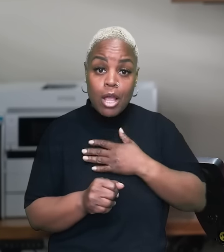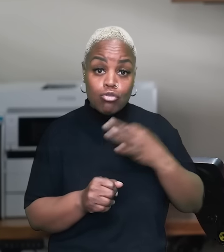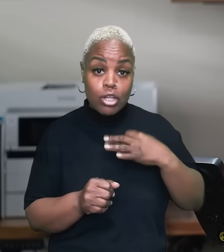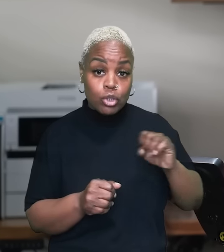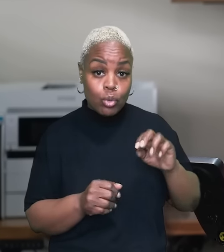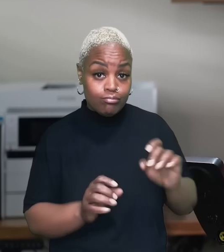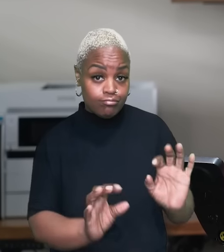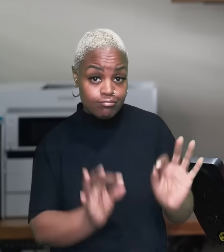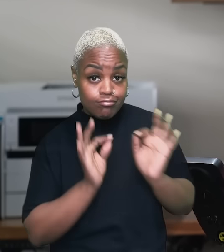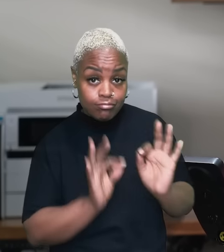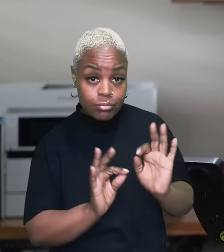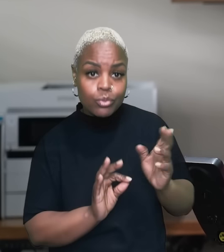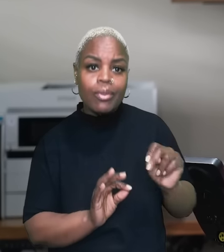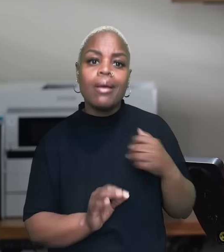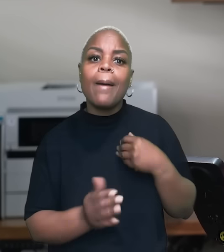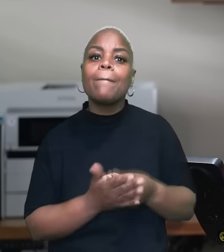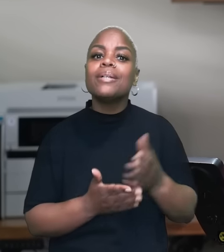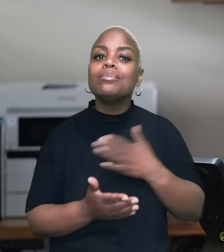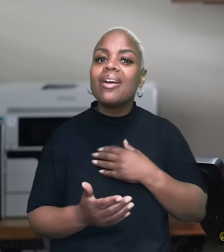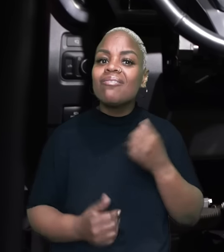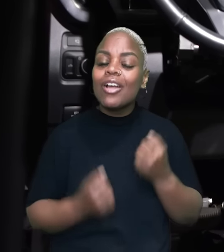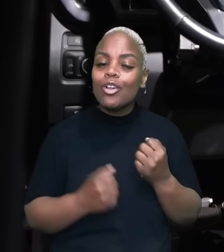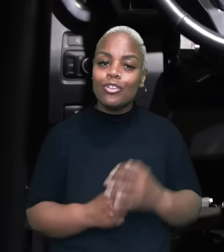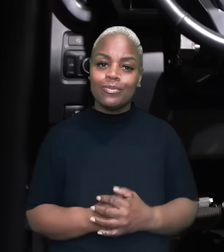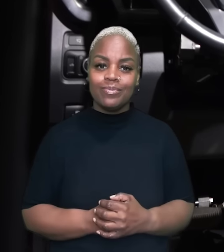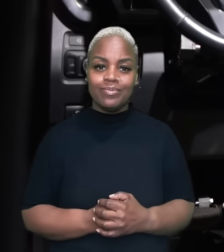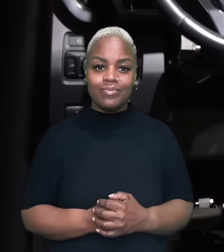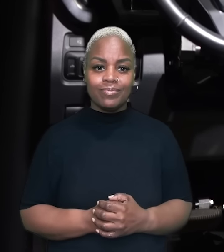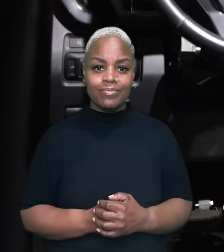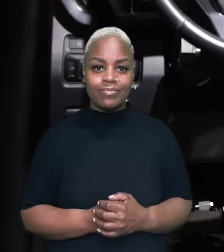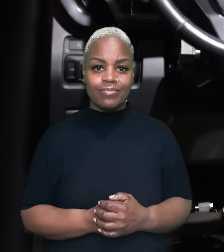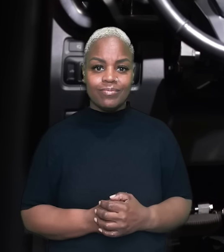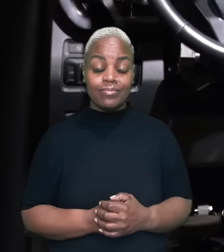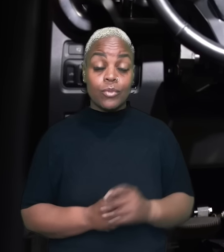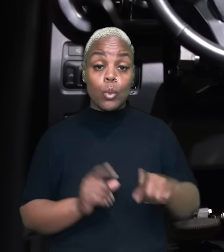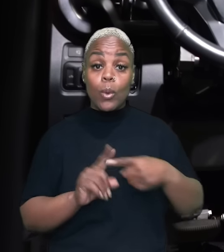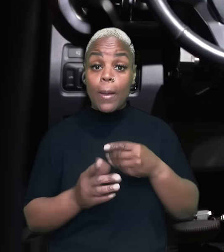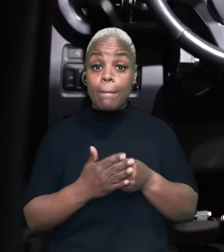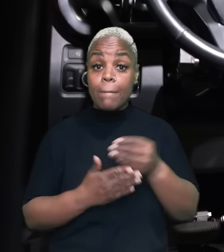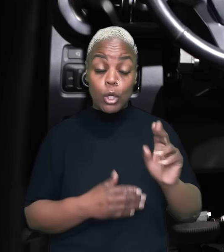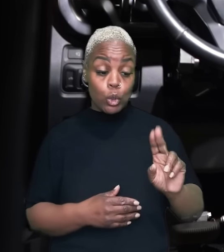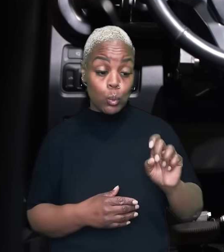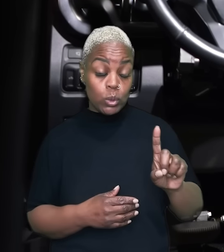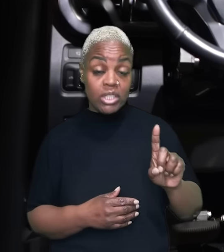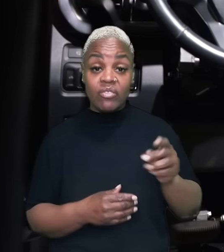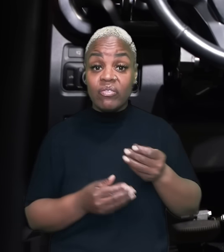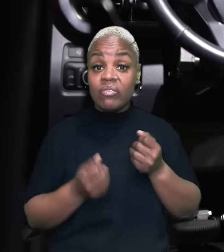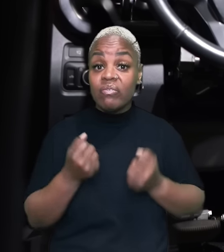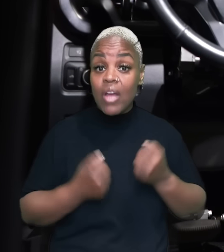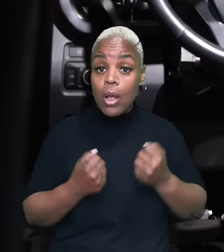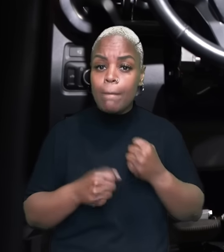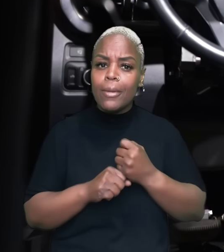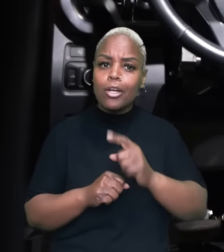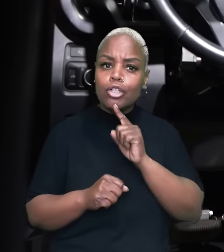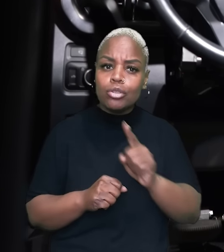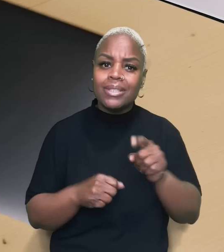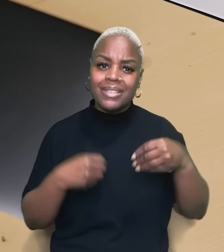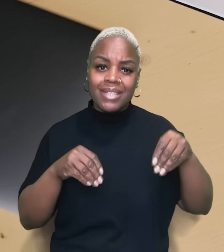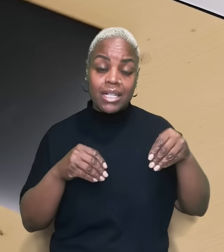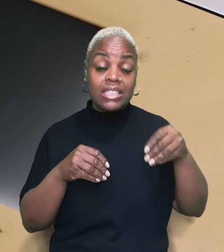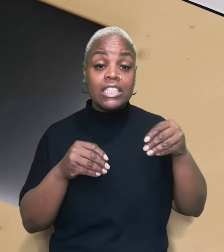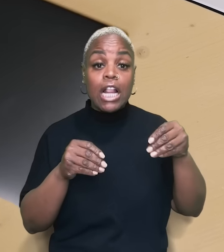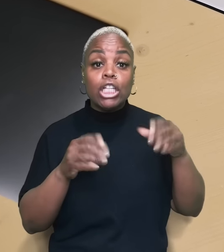score was great, so then I could purchase my vehicle. When buying a used vehicle, make sure the